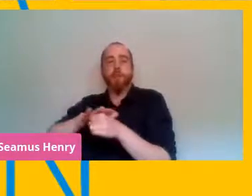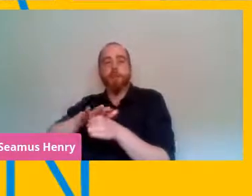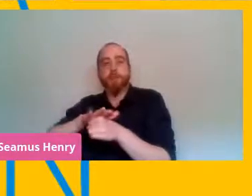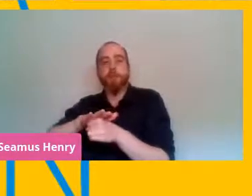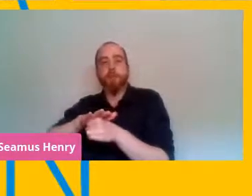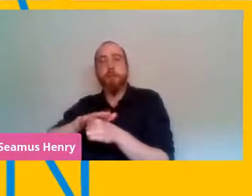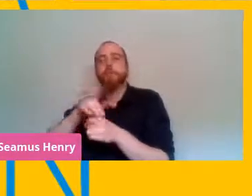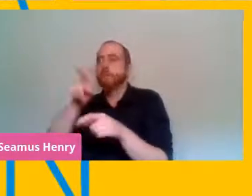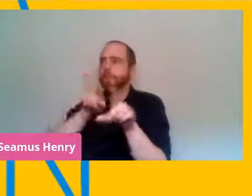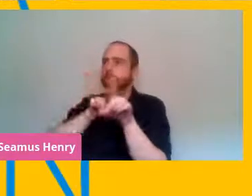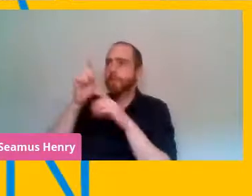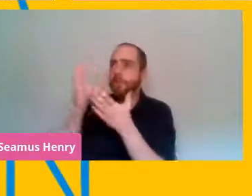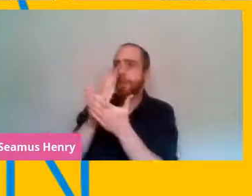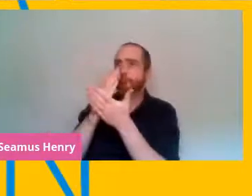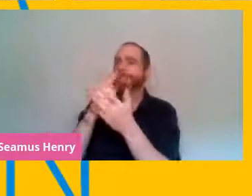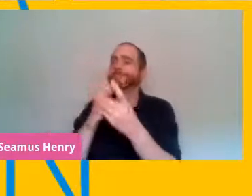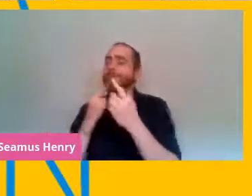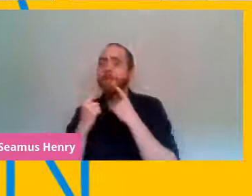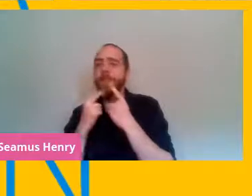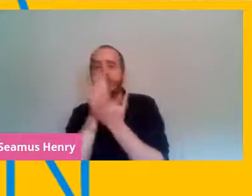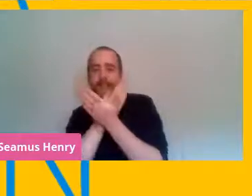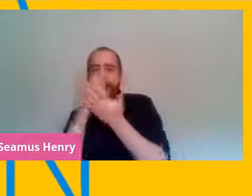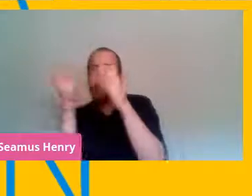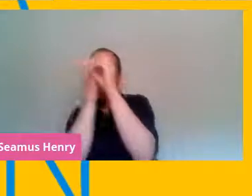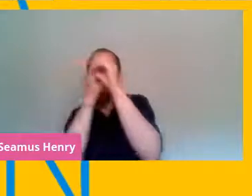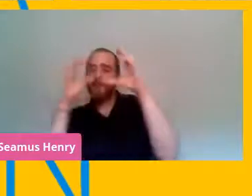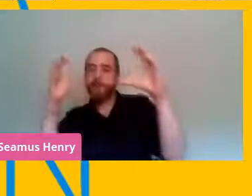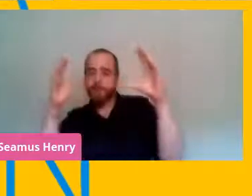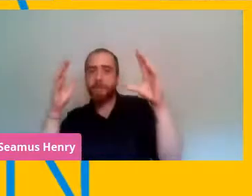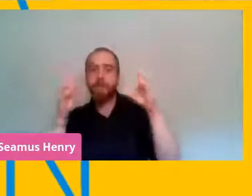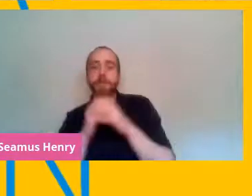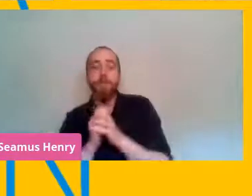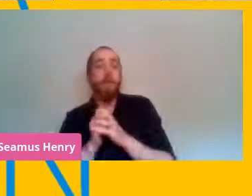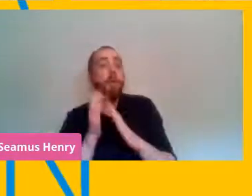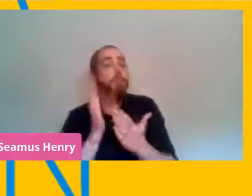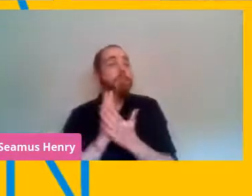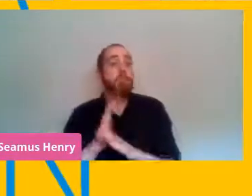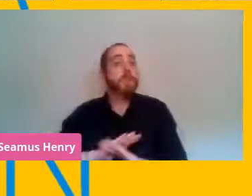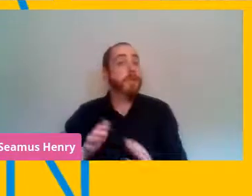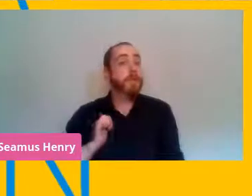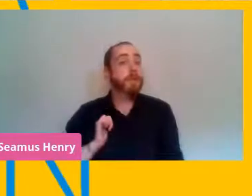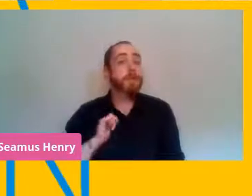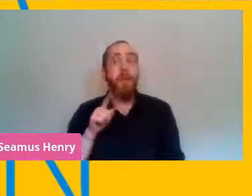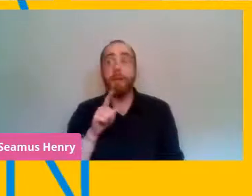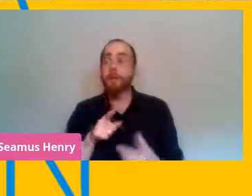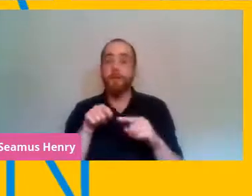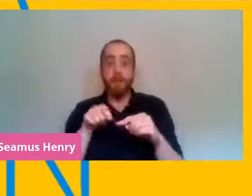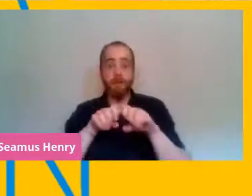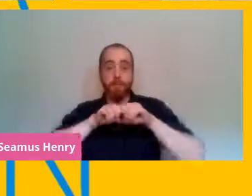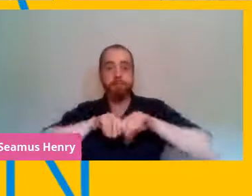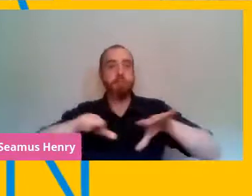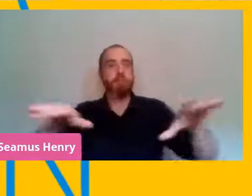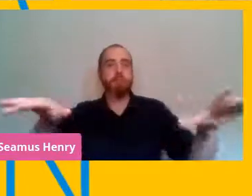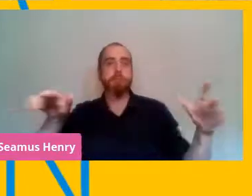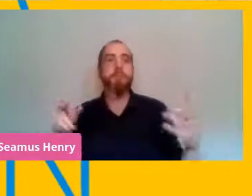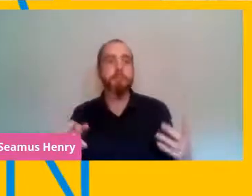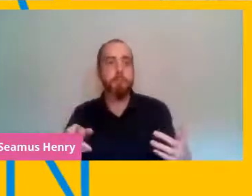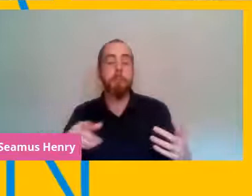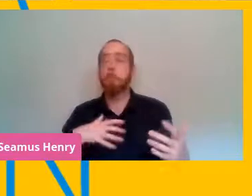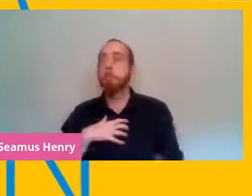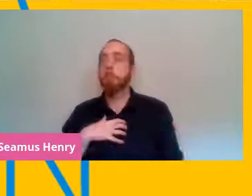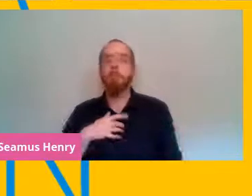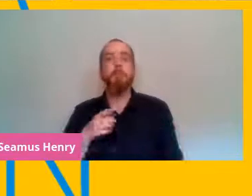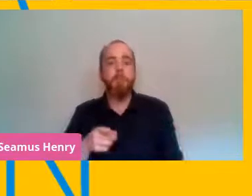I think we even didn't go far enough in realizing how quickly some of this would escalate. In our editorial in New Socialist, we raised the issue of